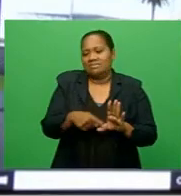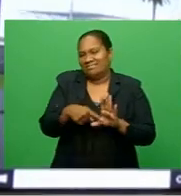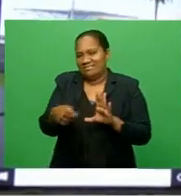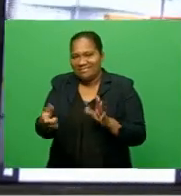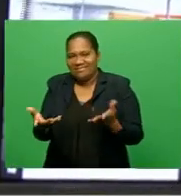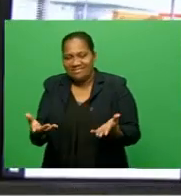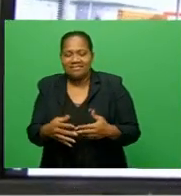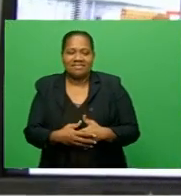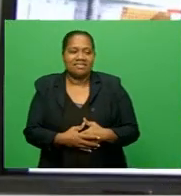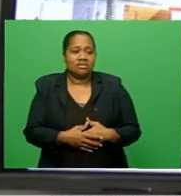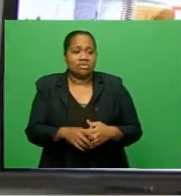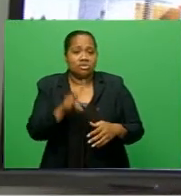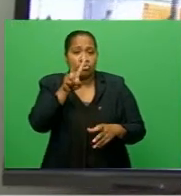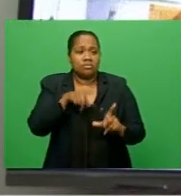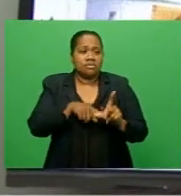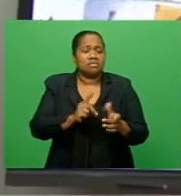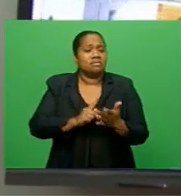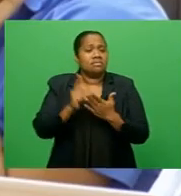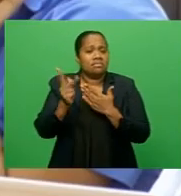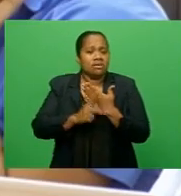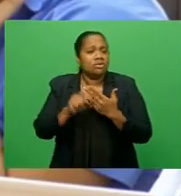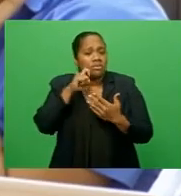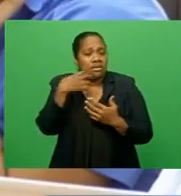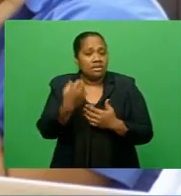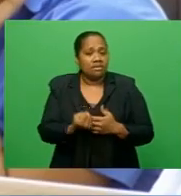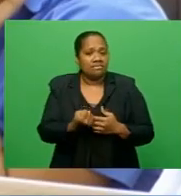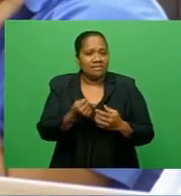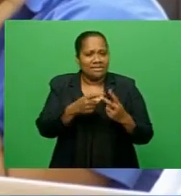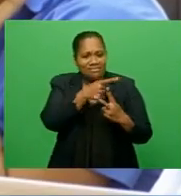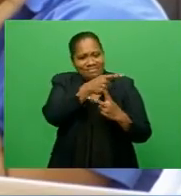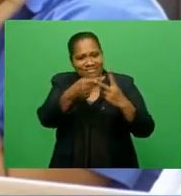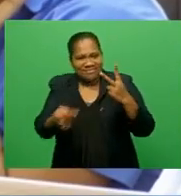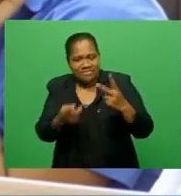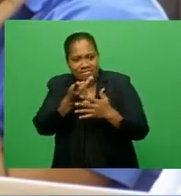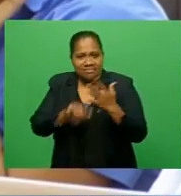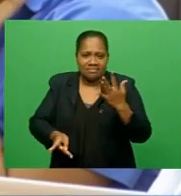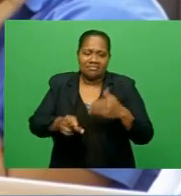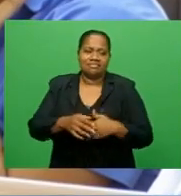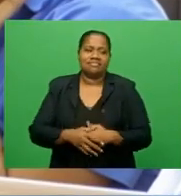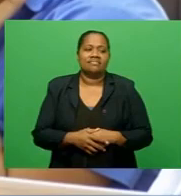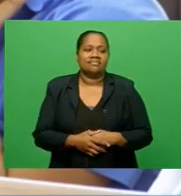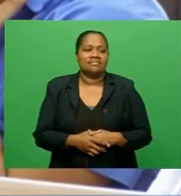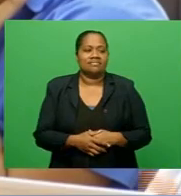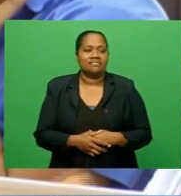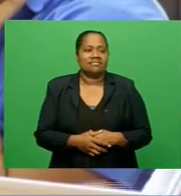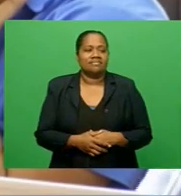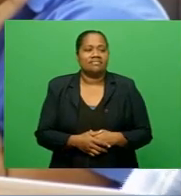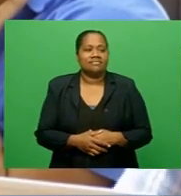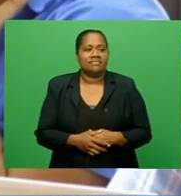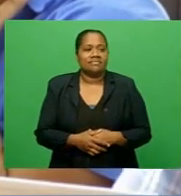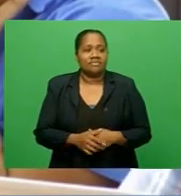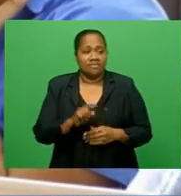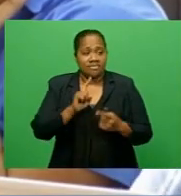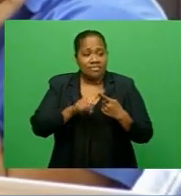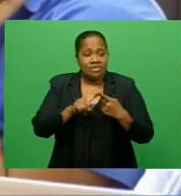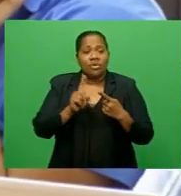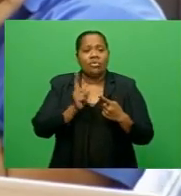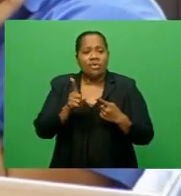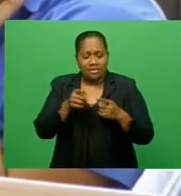2-year project will be carried out in 2 phases. The construction will basically employ at least 500